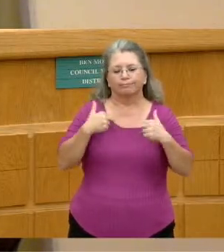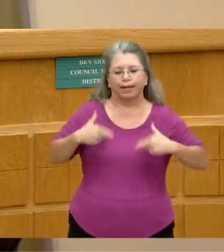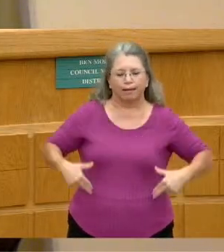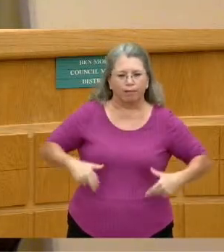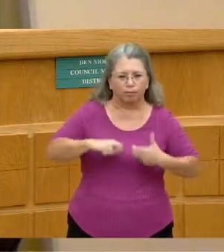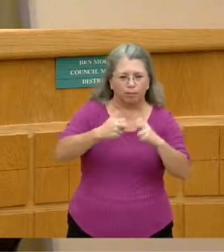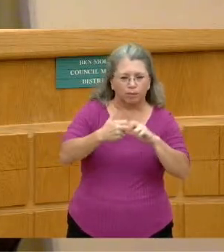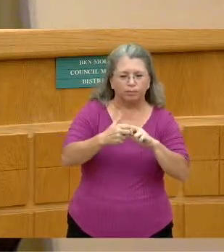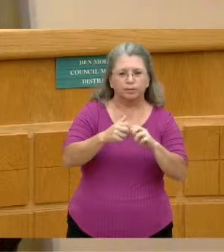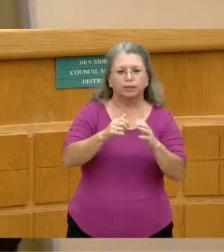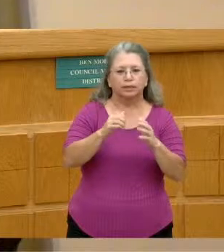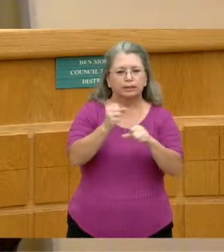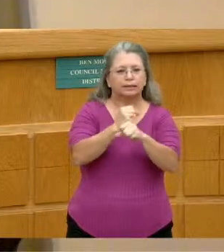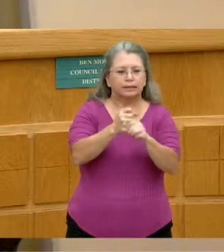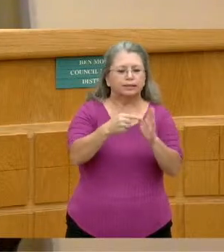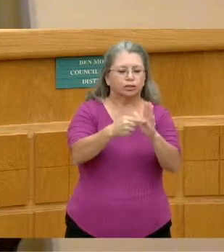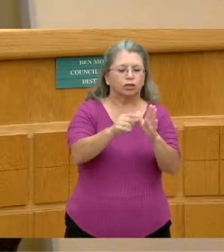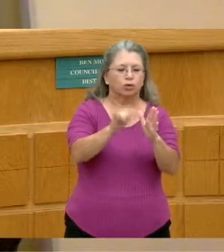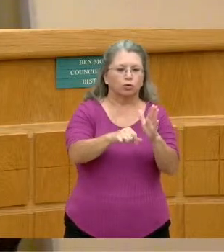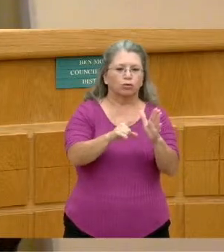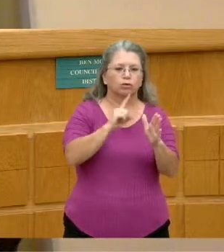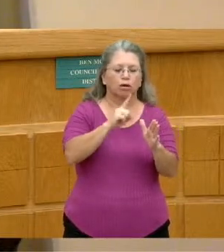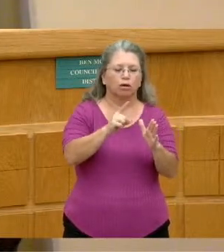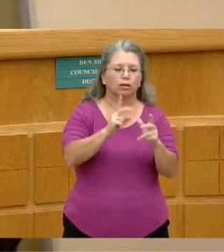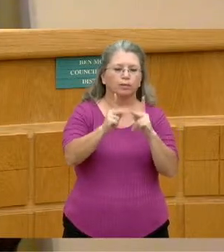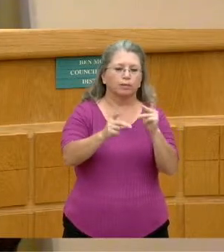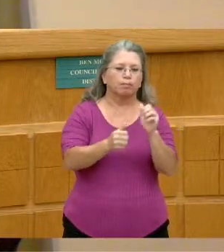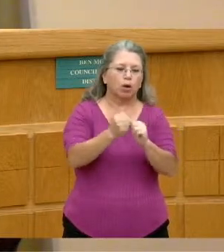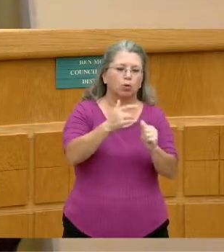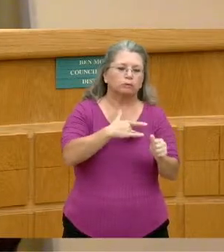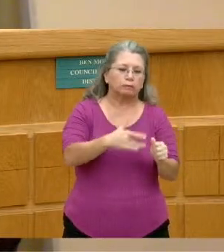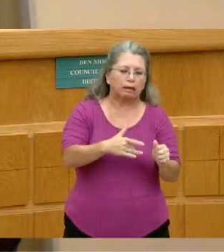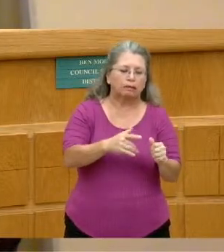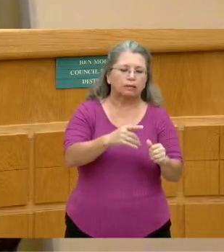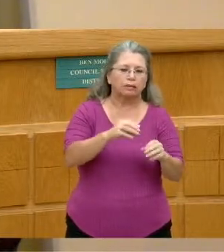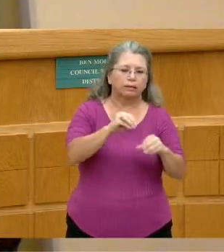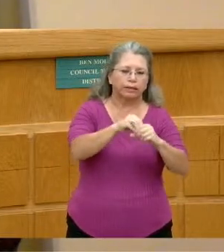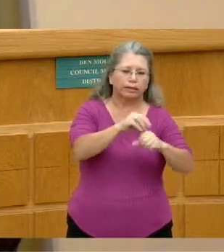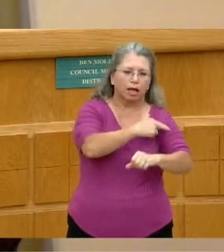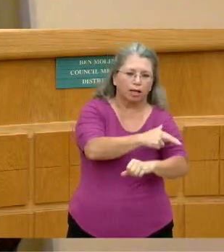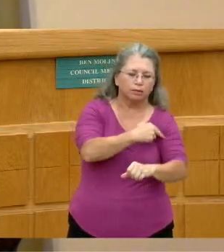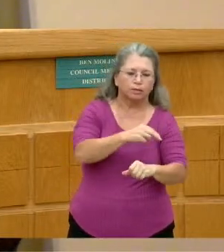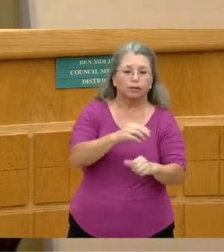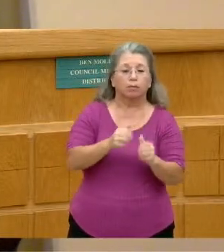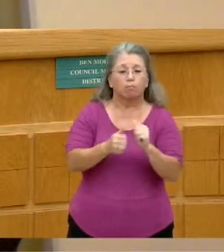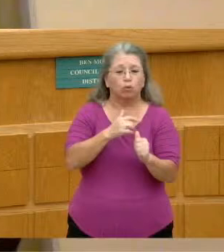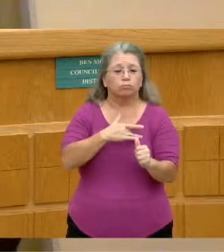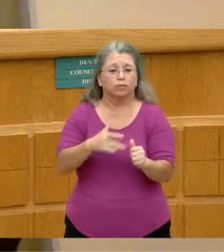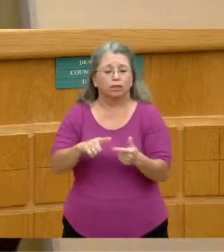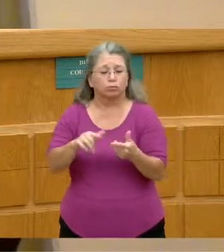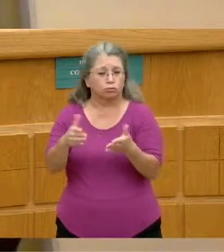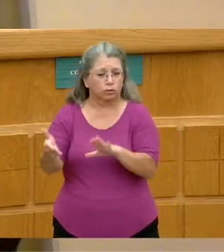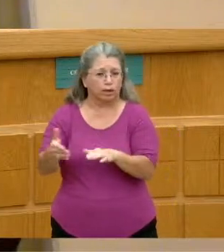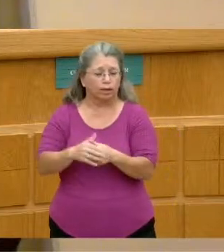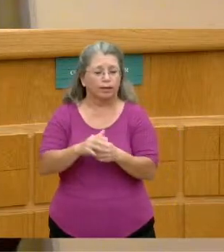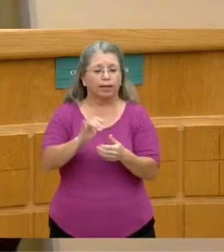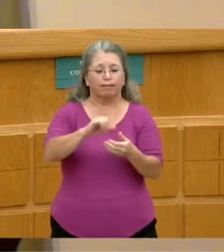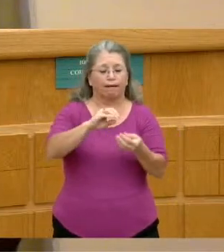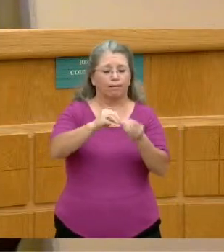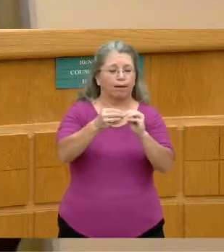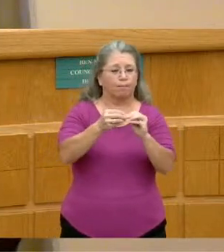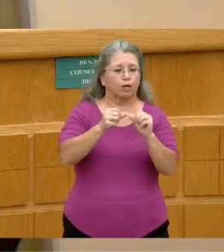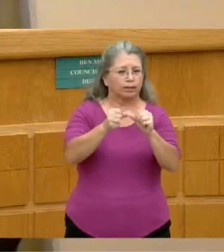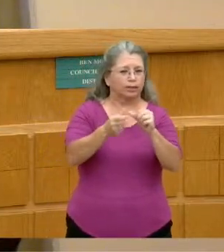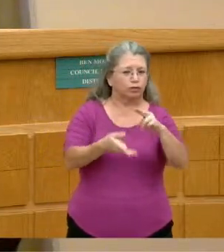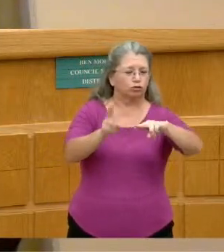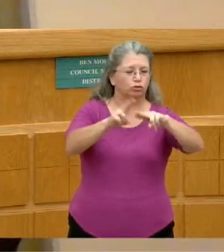ones most likely to be hospitalized. Nueces County COVID-19 hospitalized patient continues to rise, and today we have a